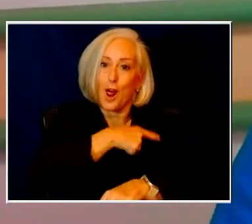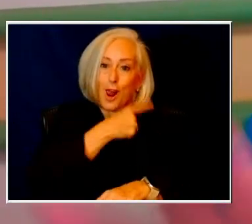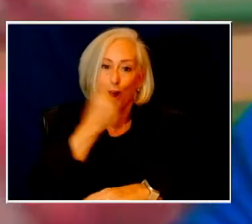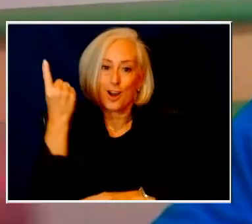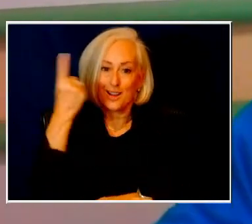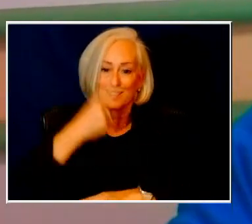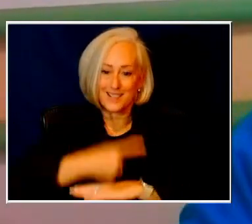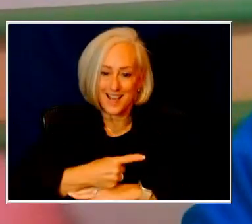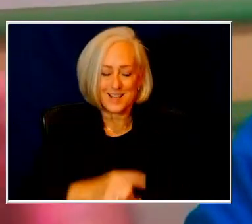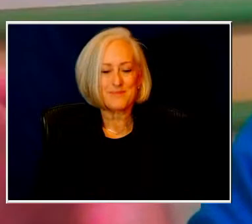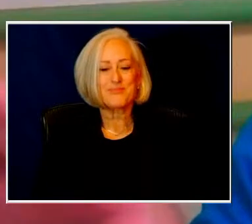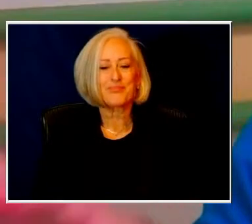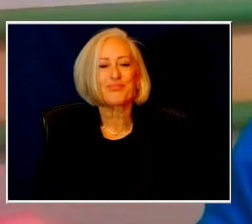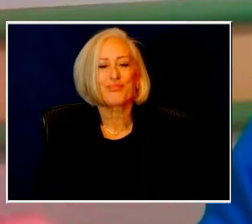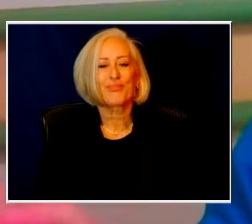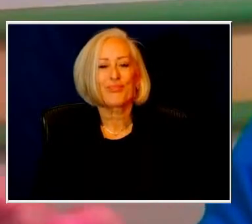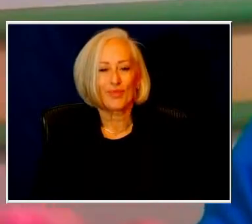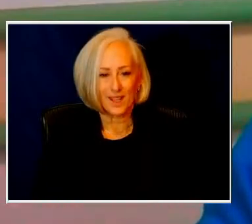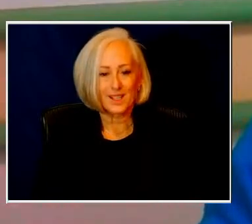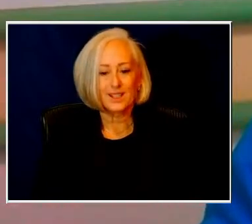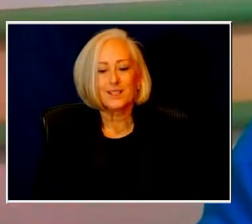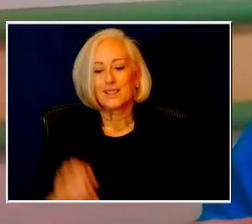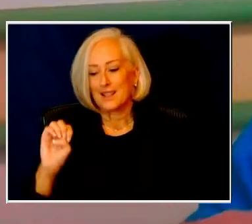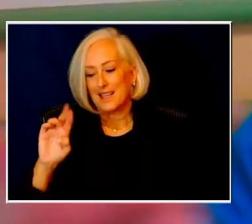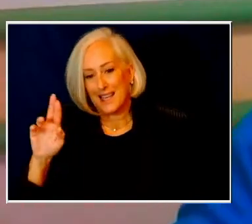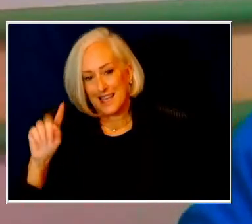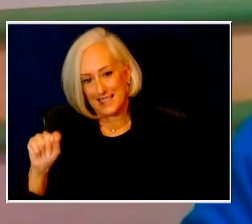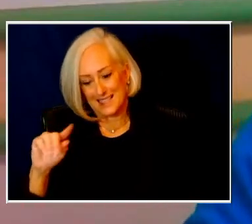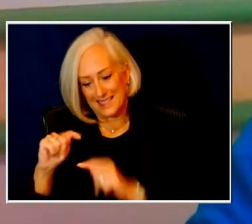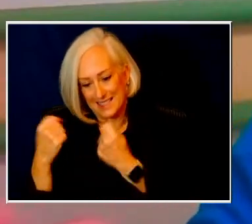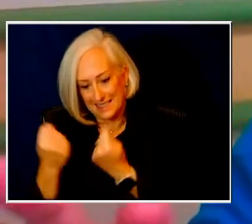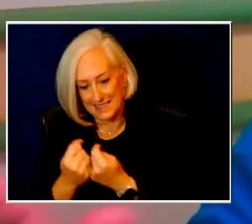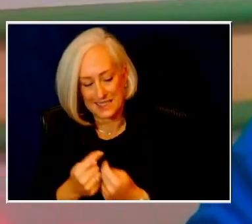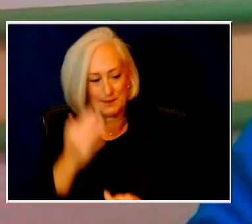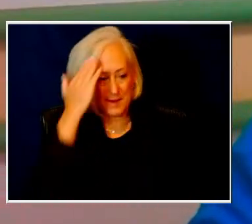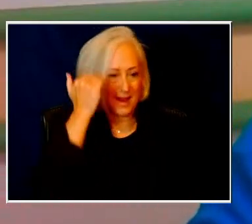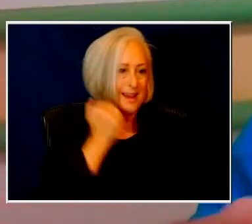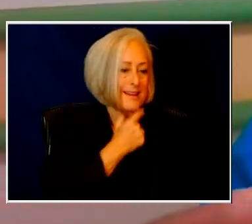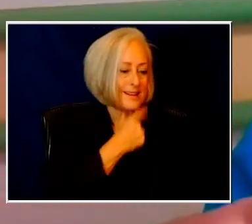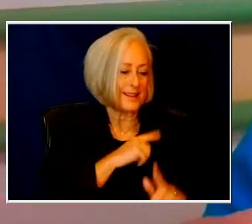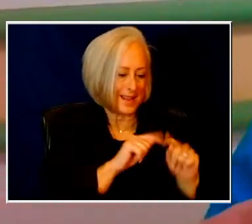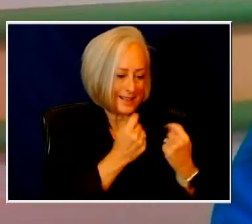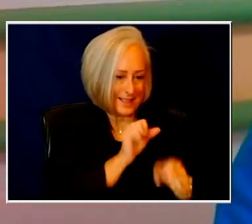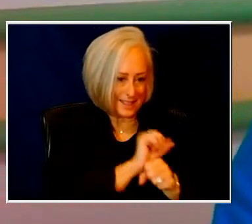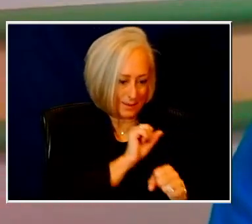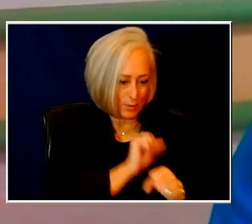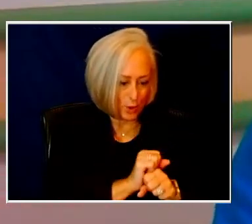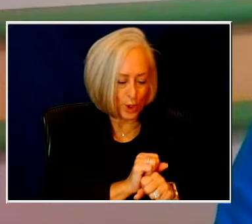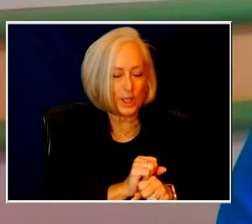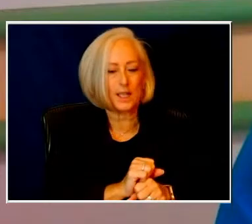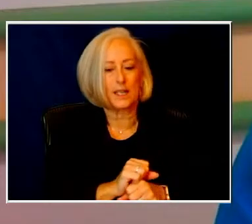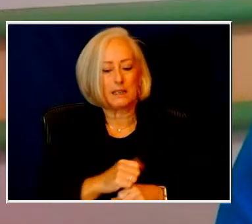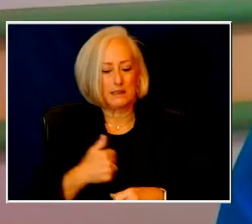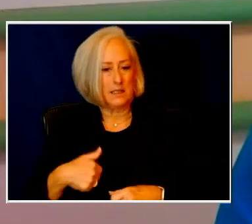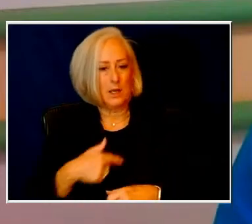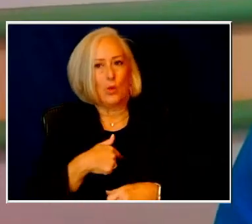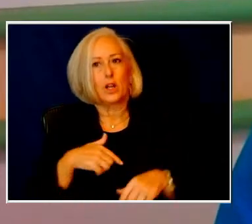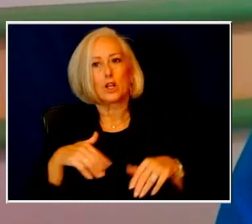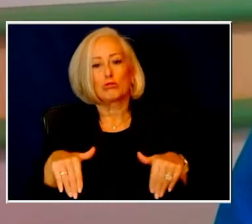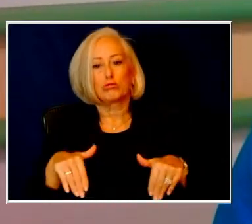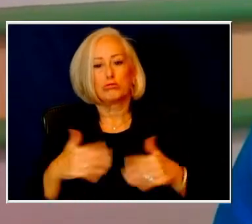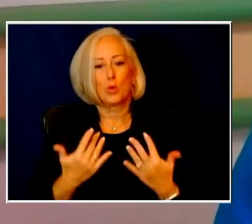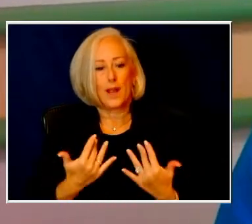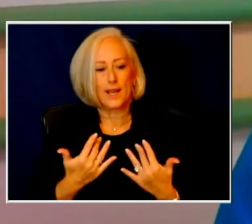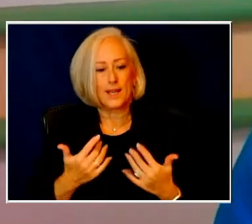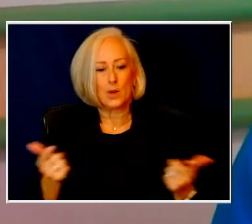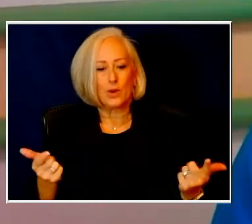There's parts where, the ENT team and the head and neck team are working. There's parts where we're not working, and then you almost have to rotate out, kind of